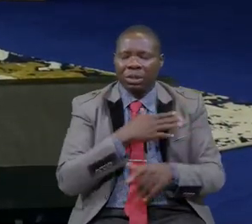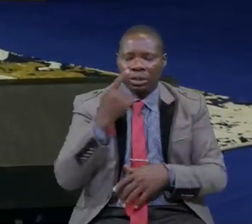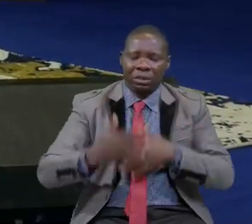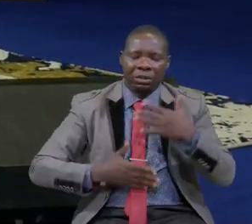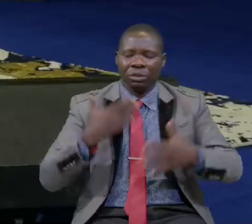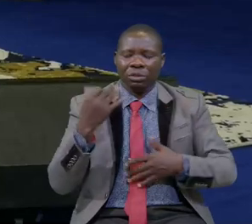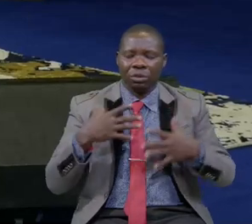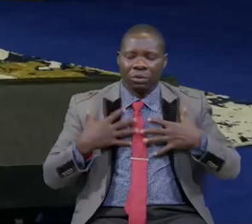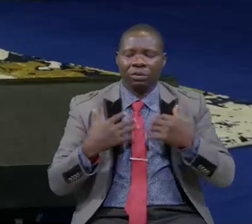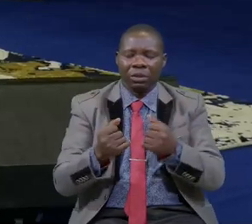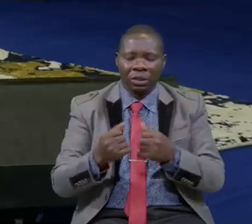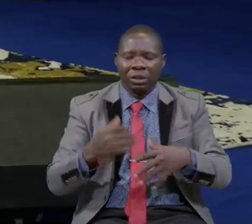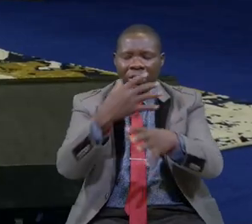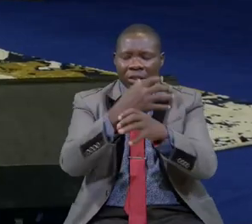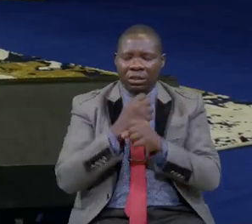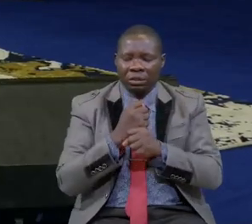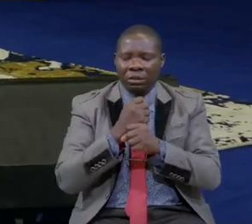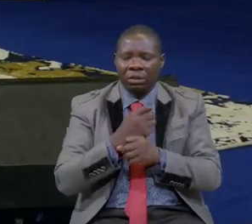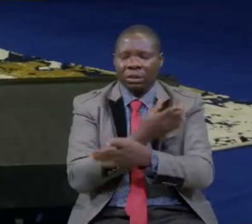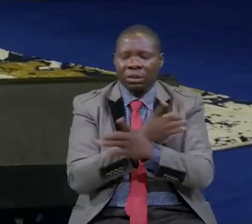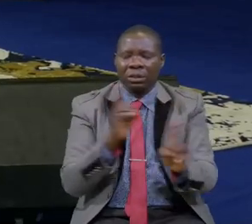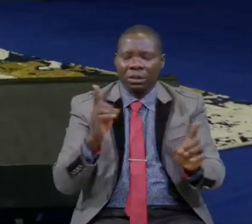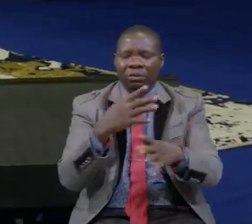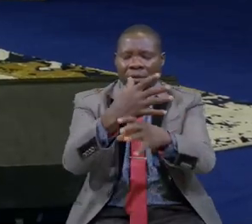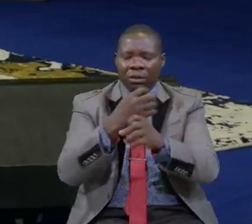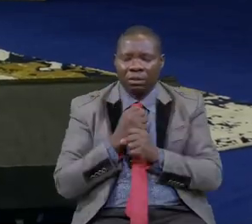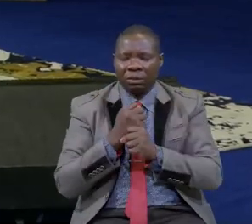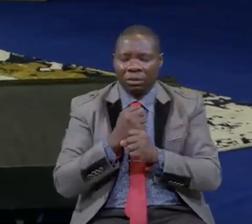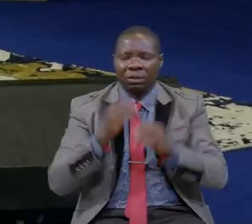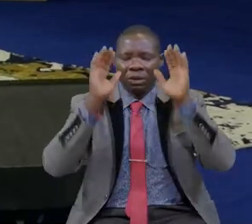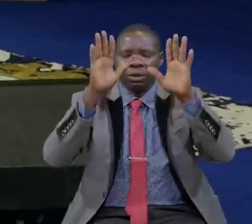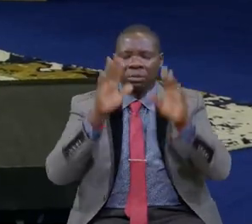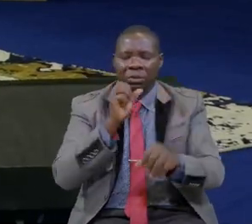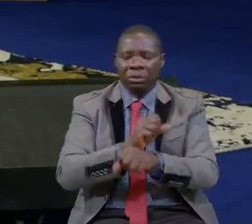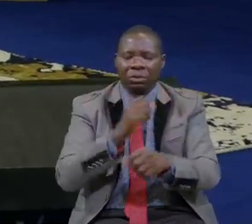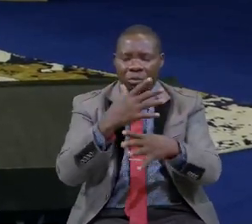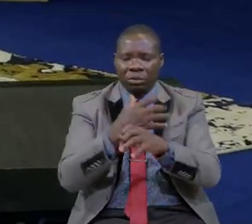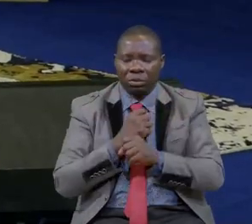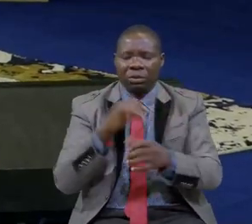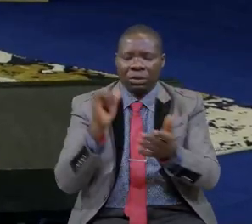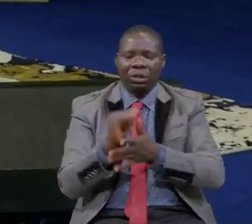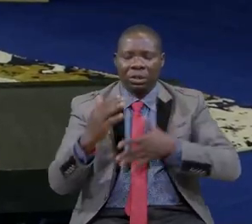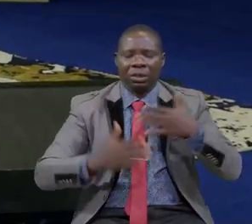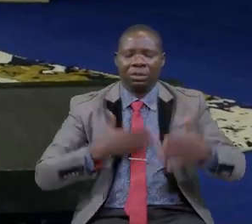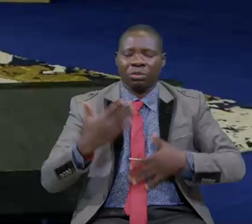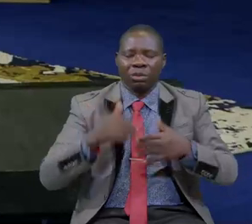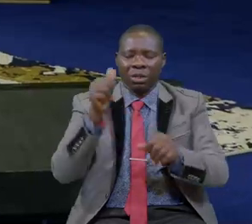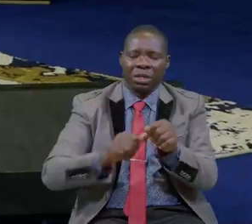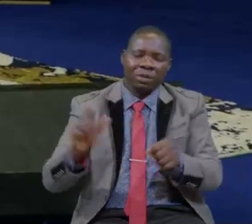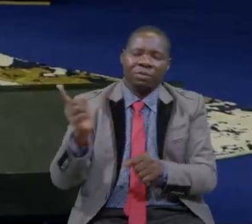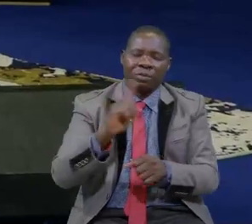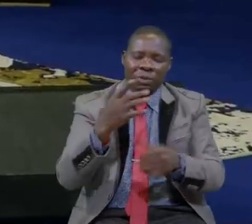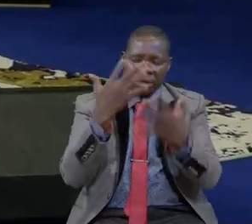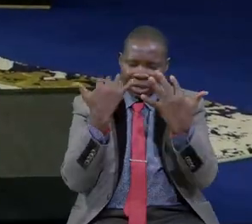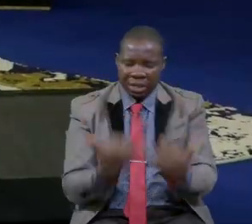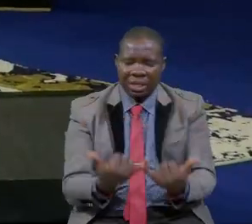healing received, deliverance received, miracle received, that joy everywhere right now